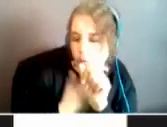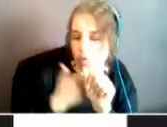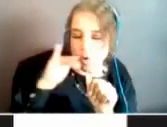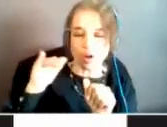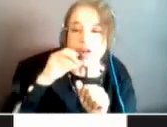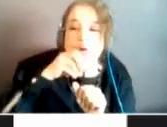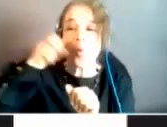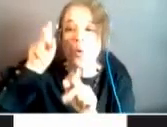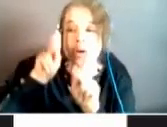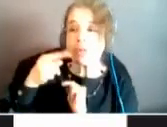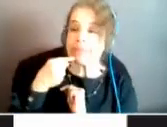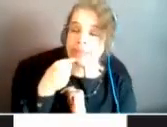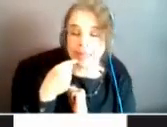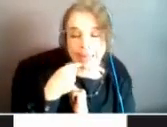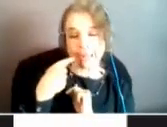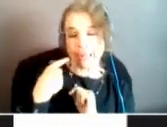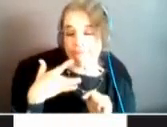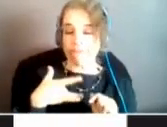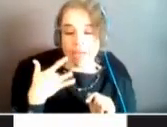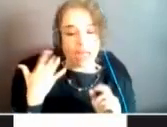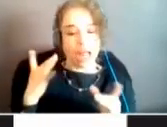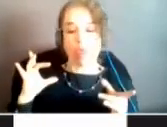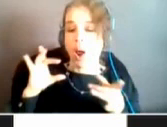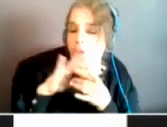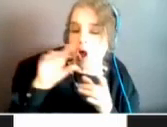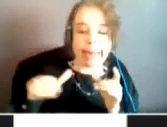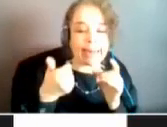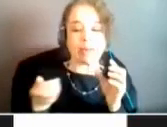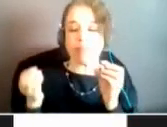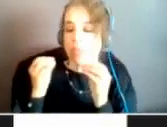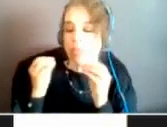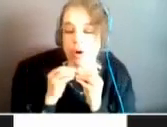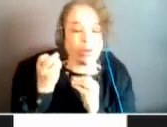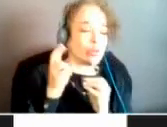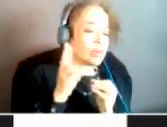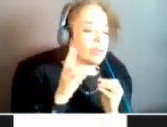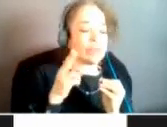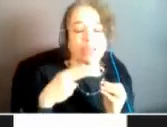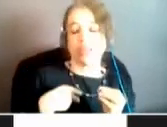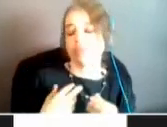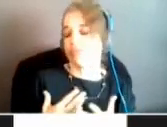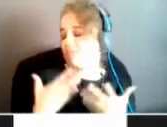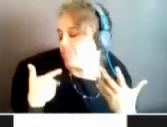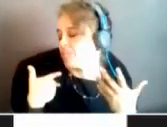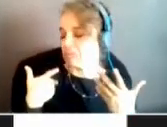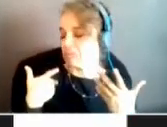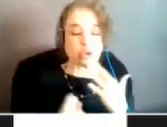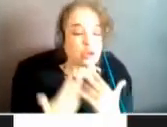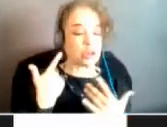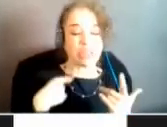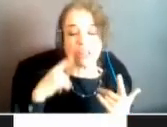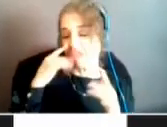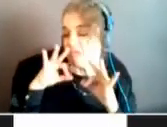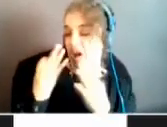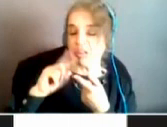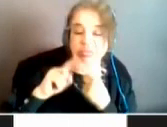heard an older person say, you know, "I just feel like I don't belong anymore," or "I'm such a burden on family